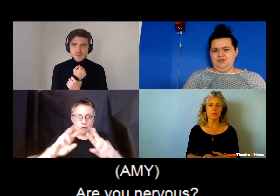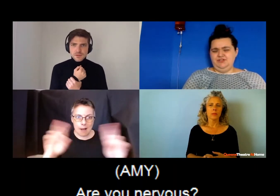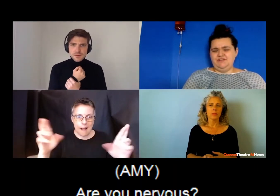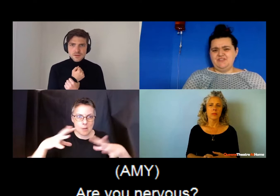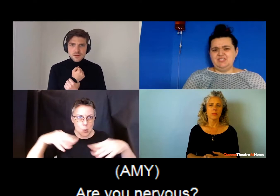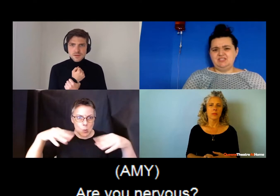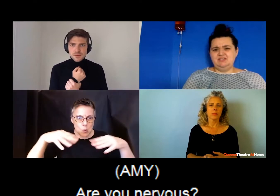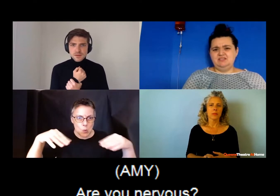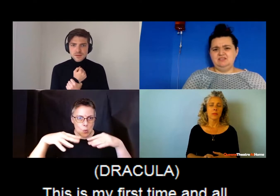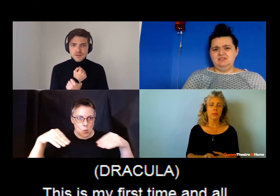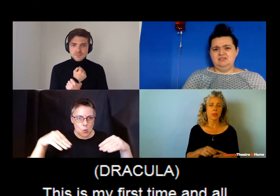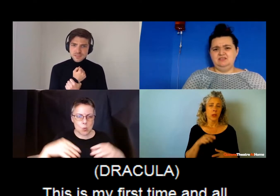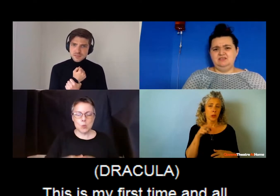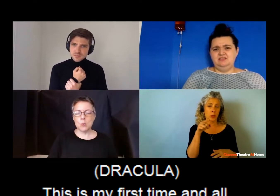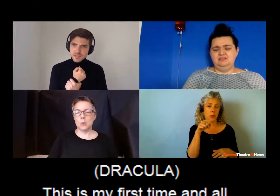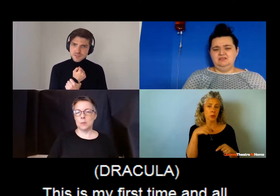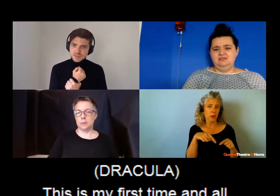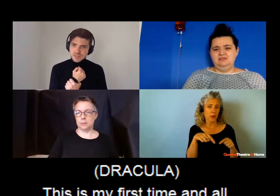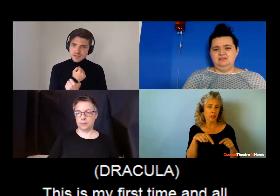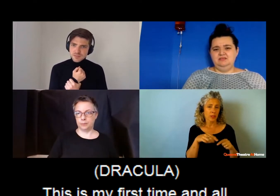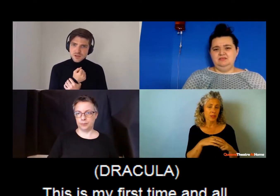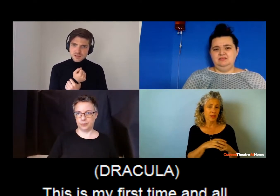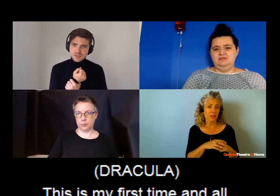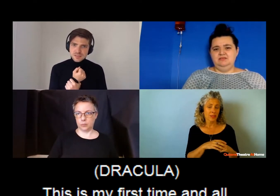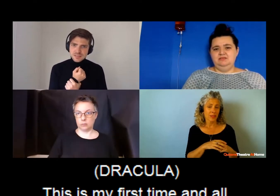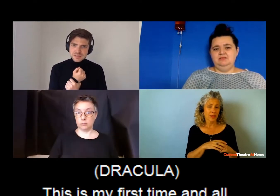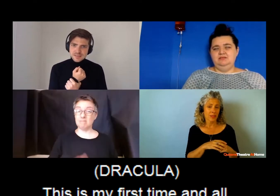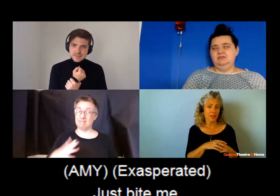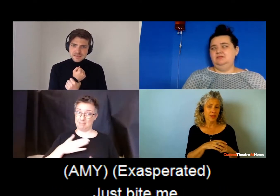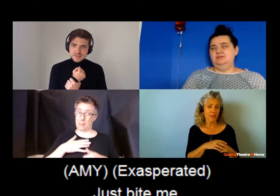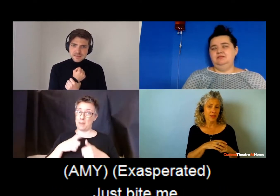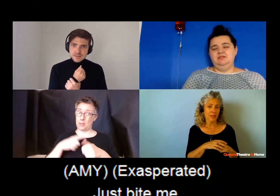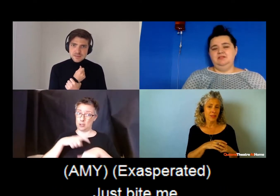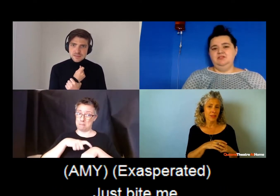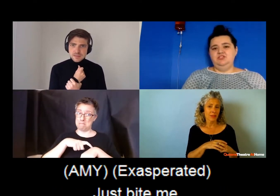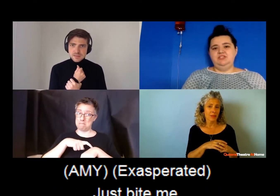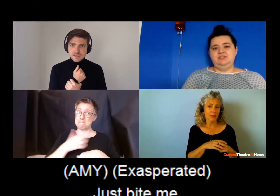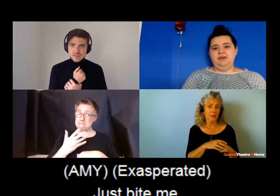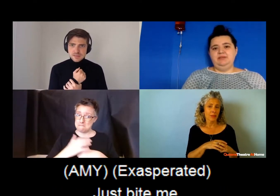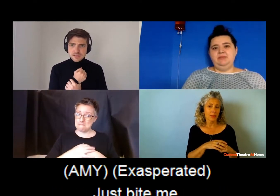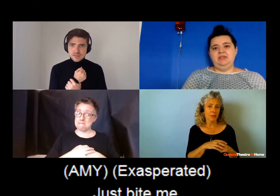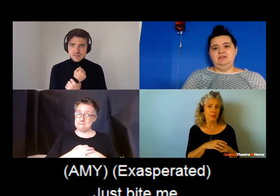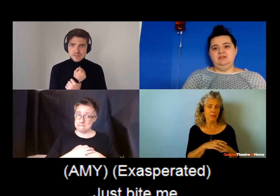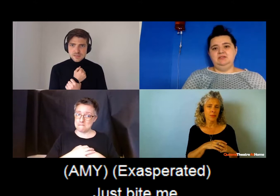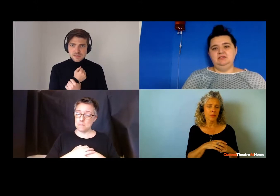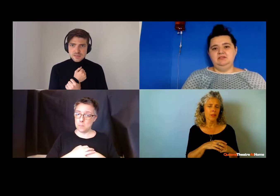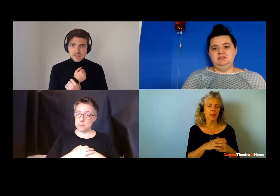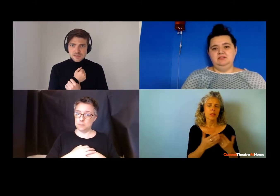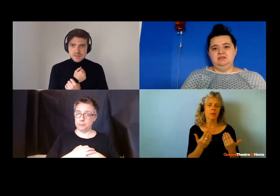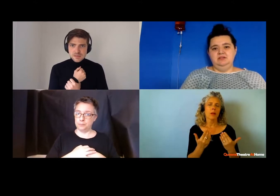Are you nervous? This is my first time and all. Just bite me.